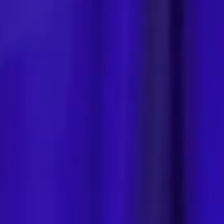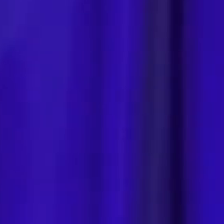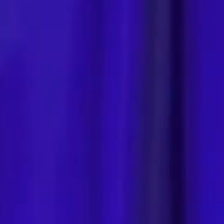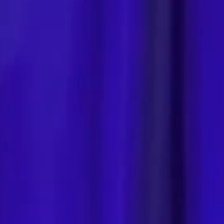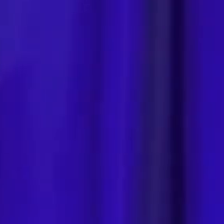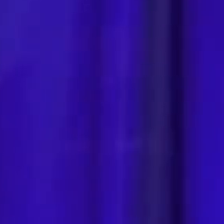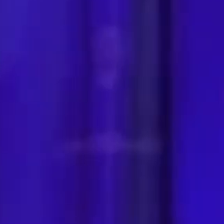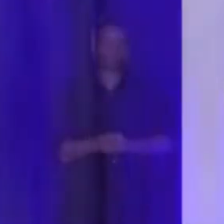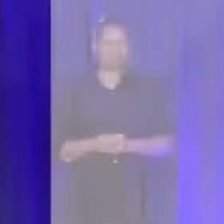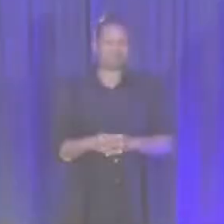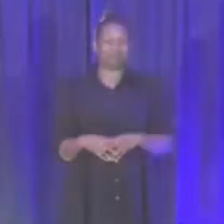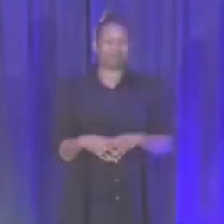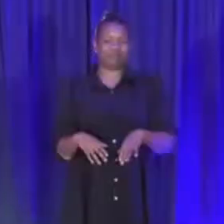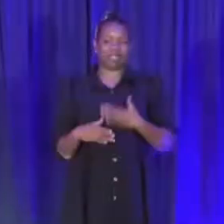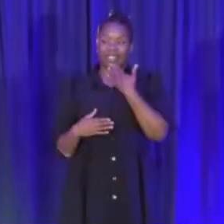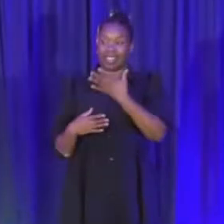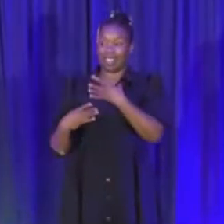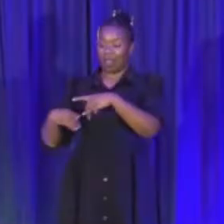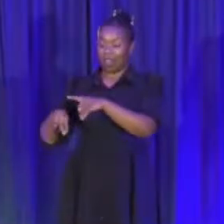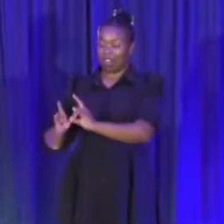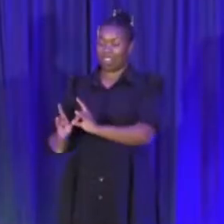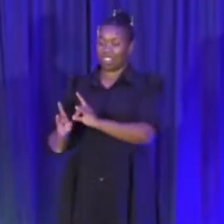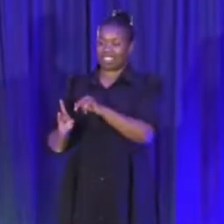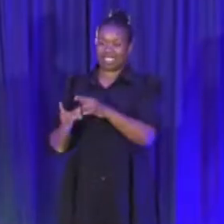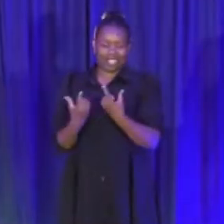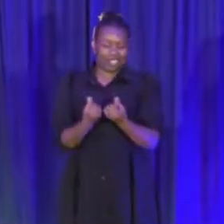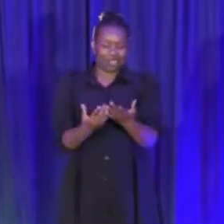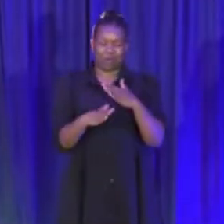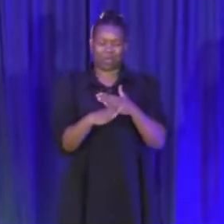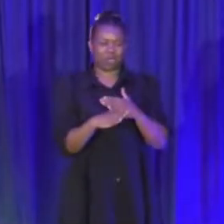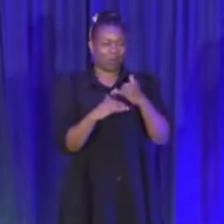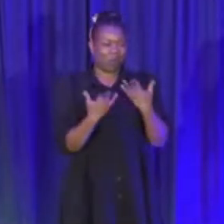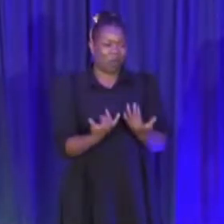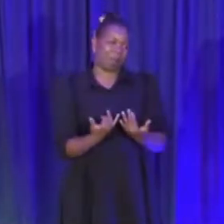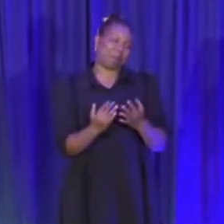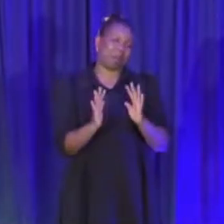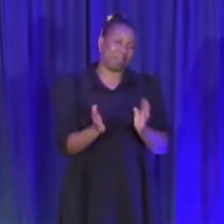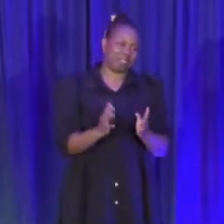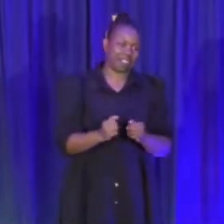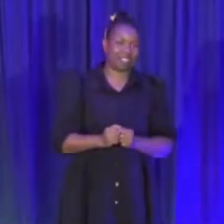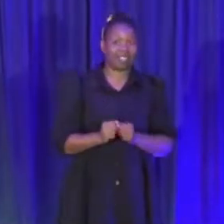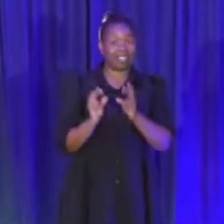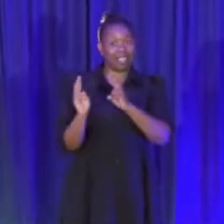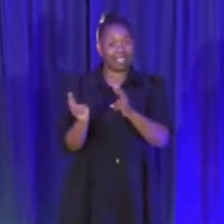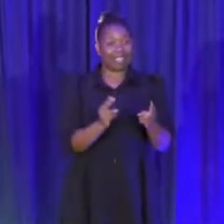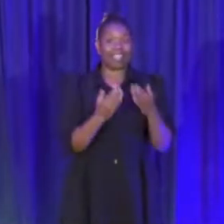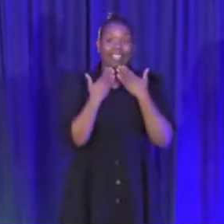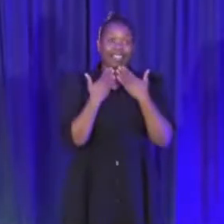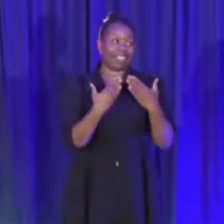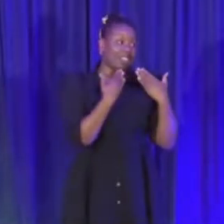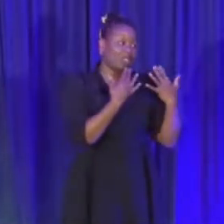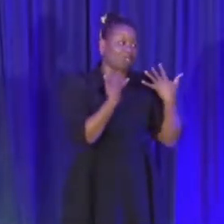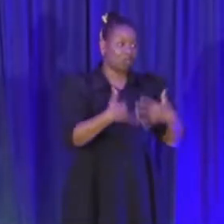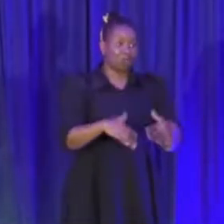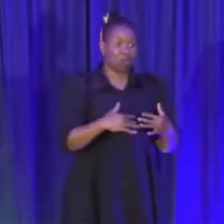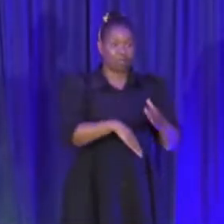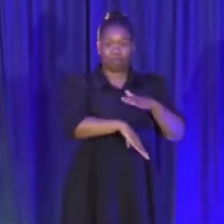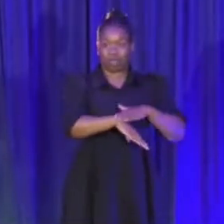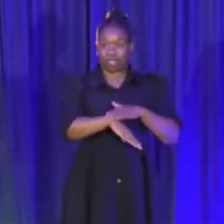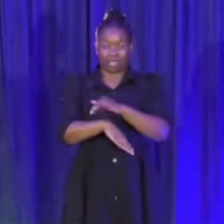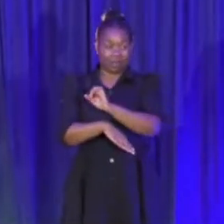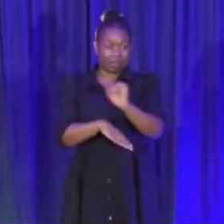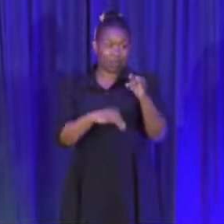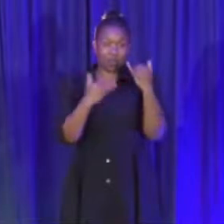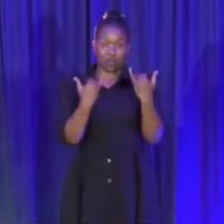I think our vice chairperson did my job just there a little bit. But once again, thank you so much for taking the time to come out today. We